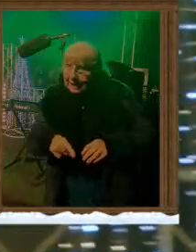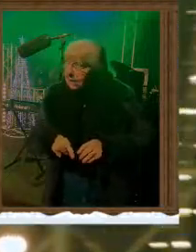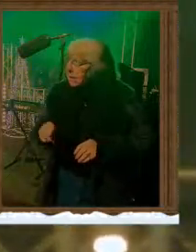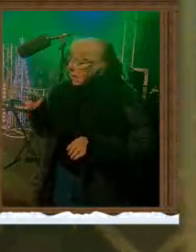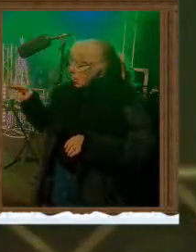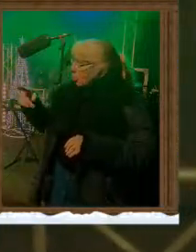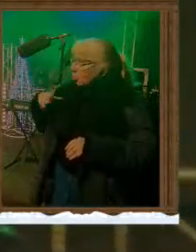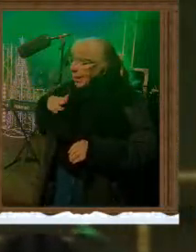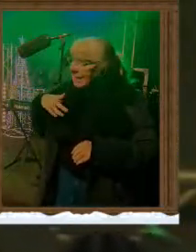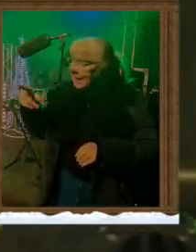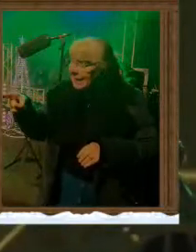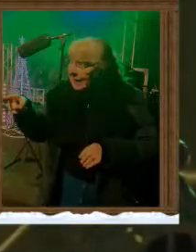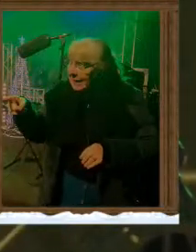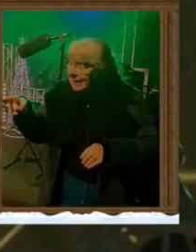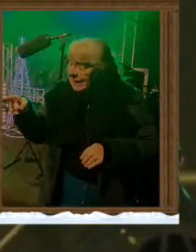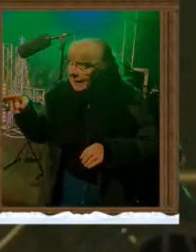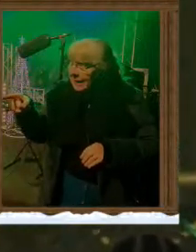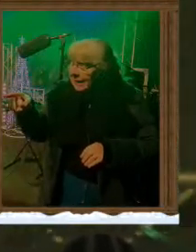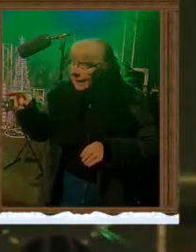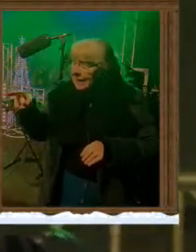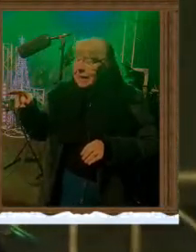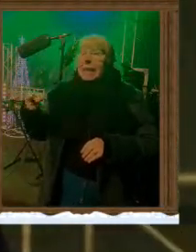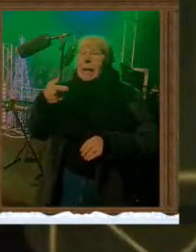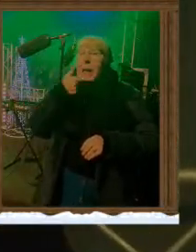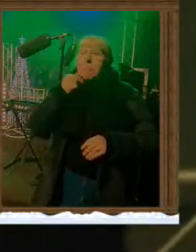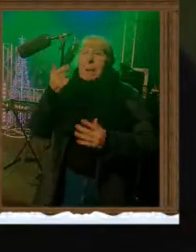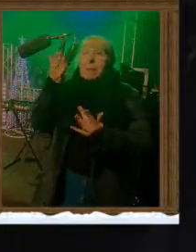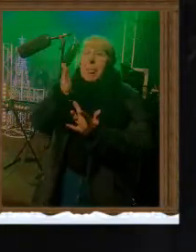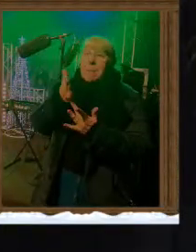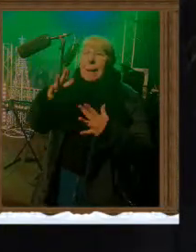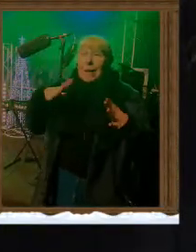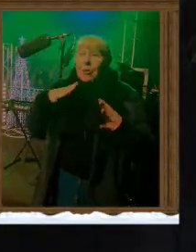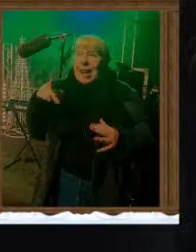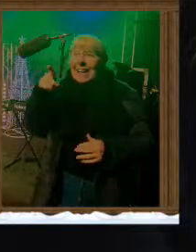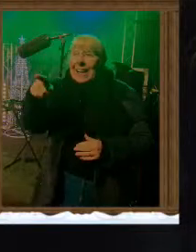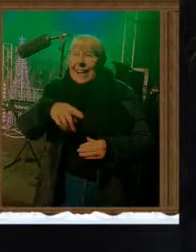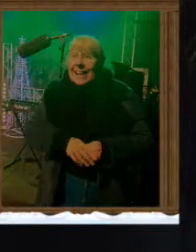Are you ready? Are the people in the middle ready?